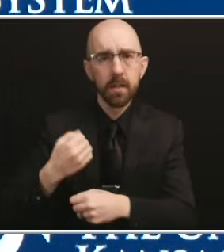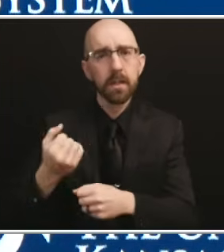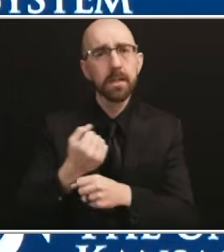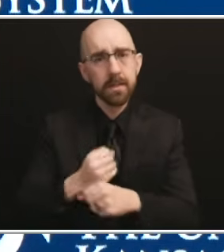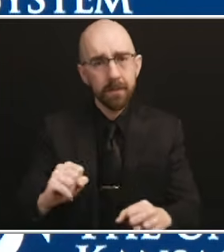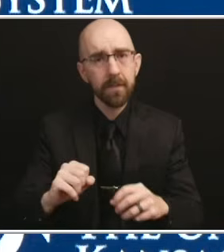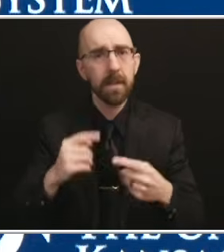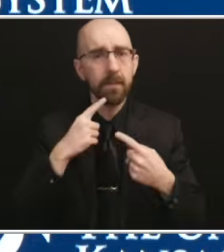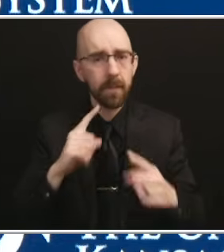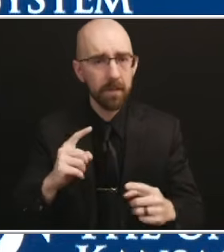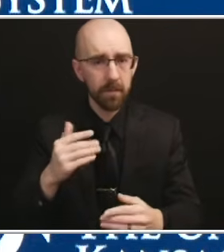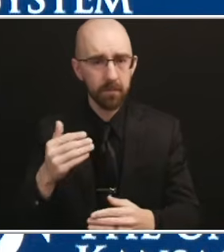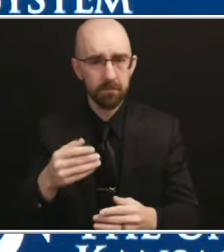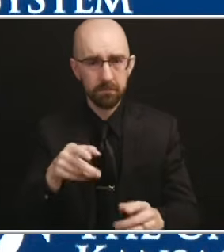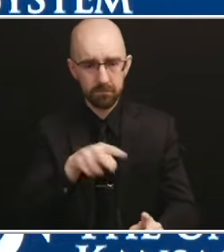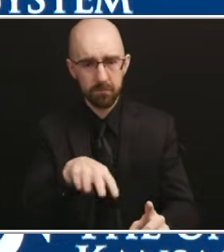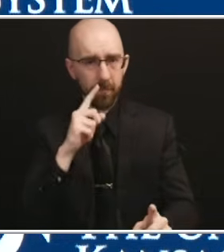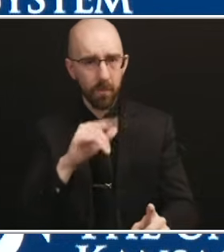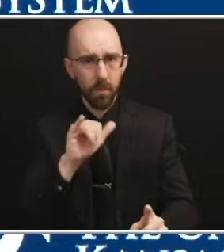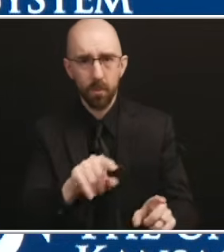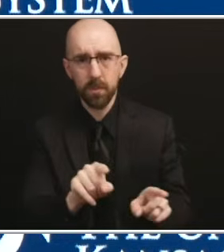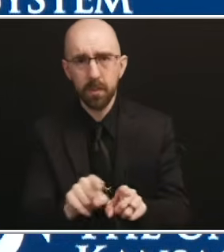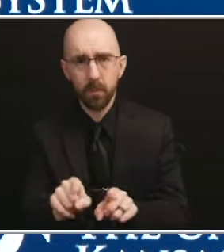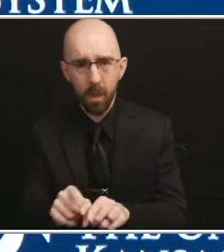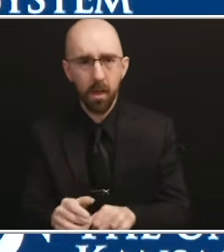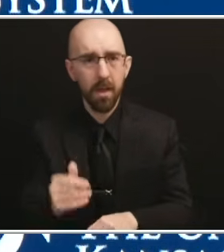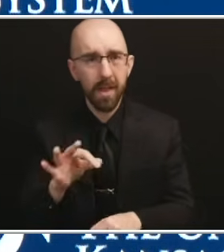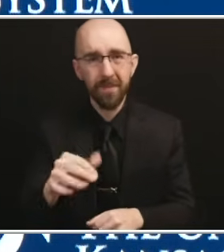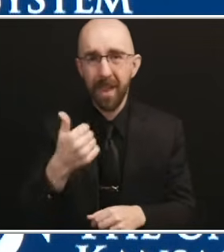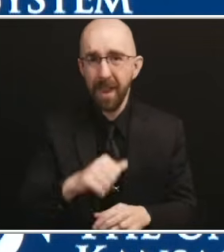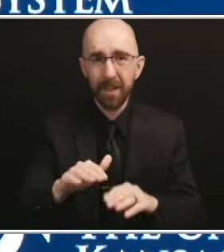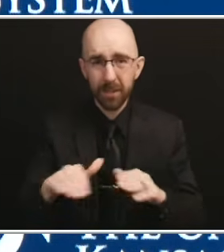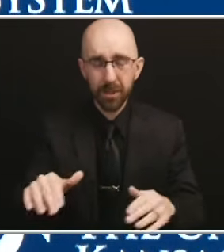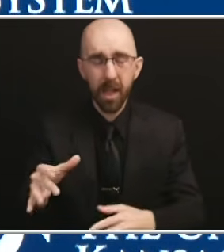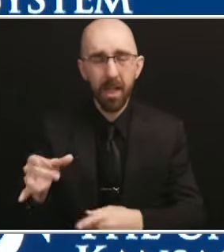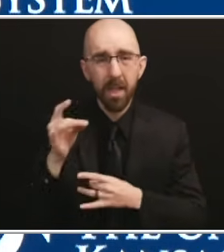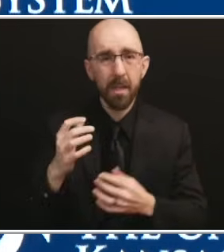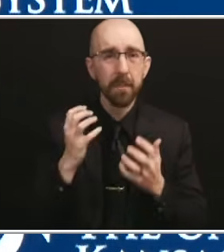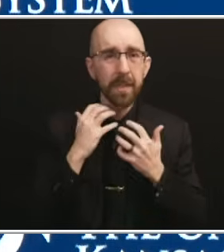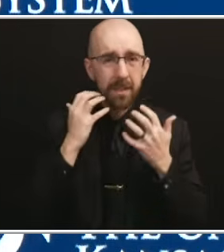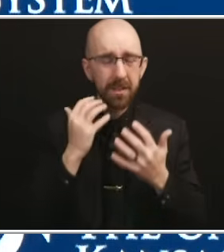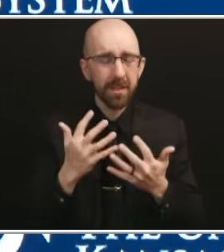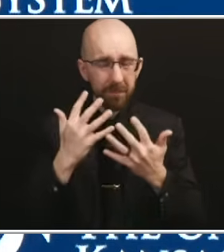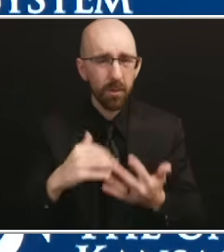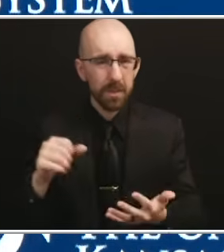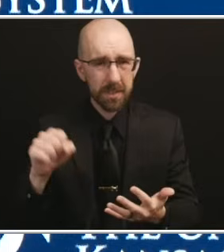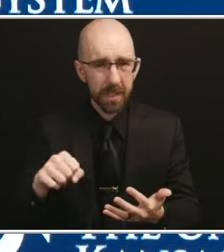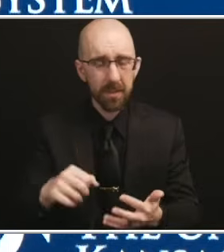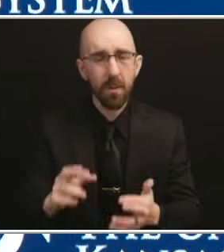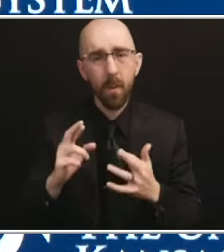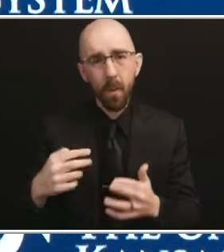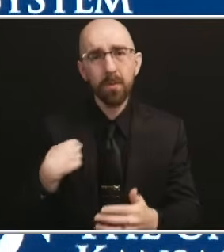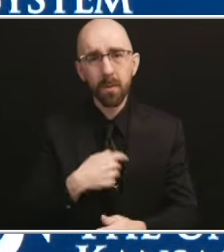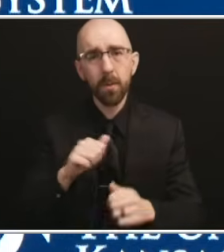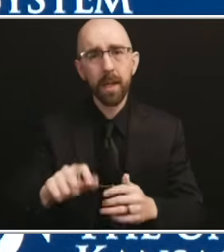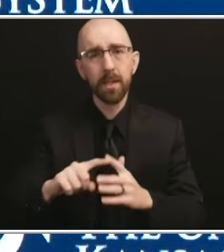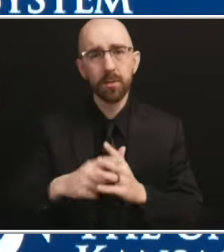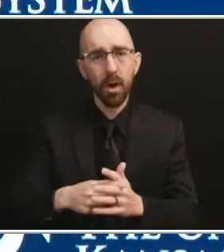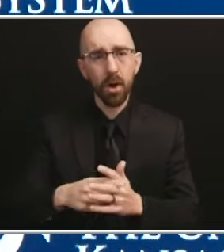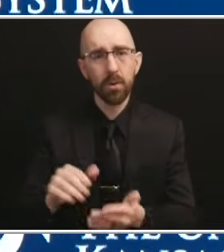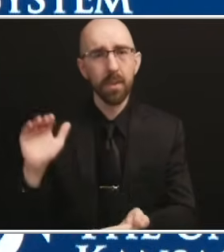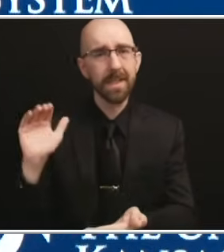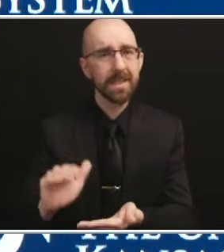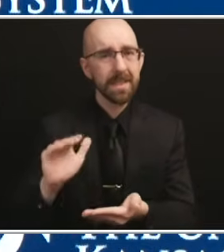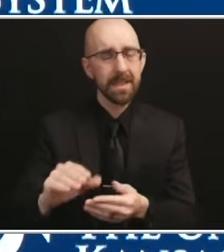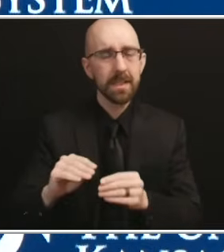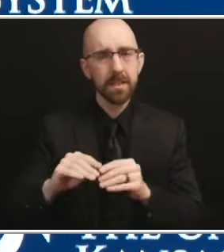as well. It is unfortunate if any child does get measles, but hopefully we can start to stem the tide of the